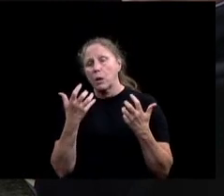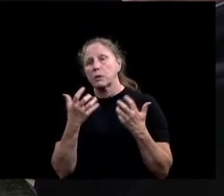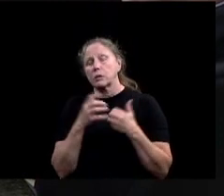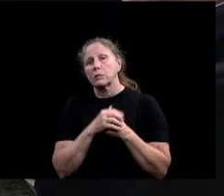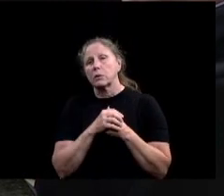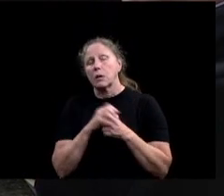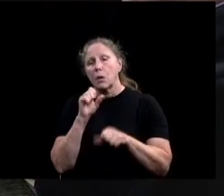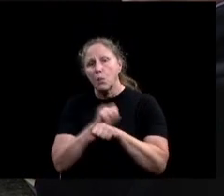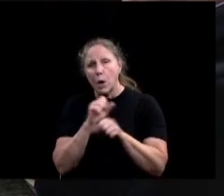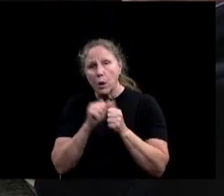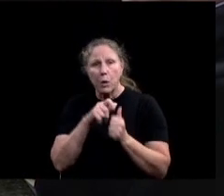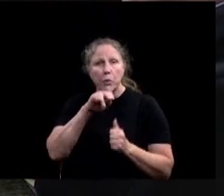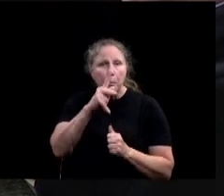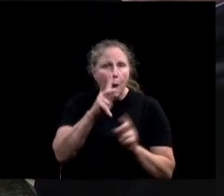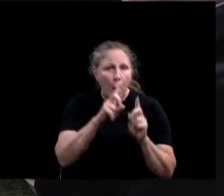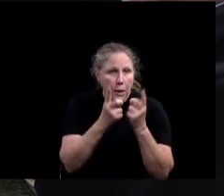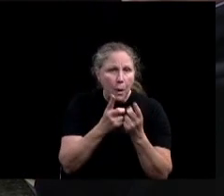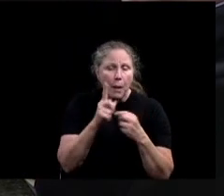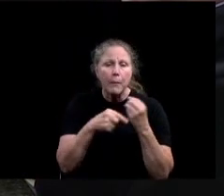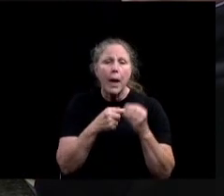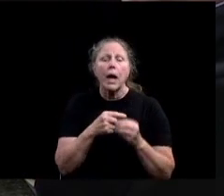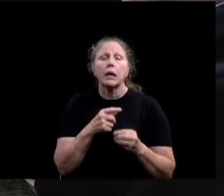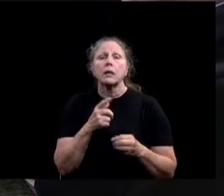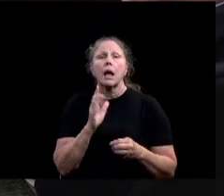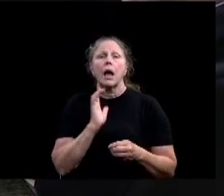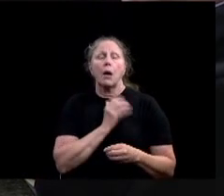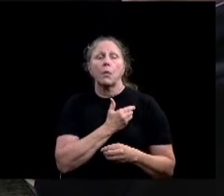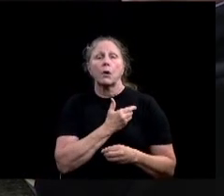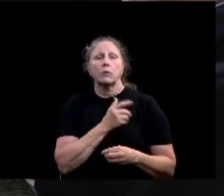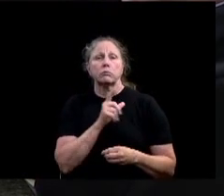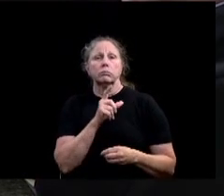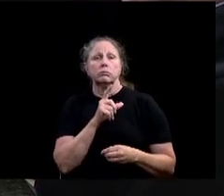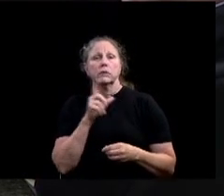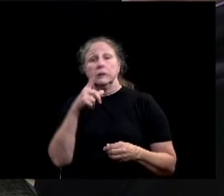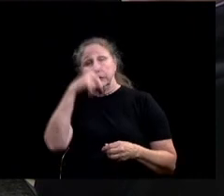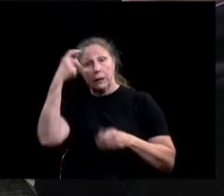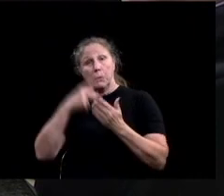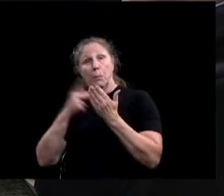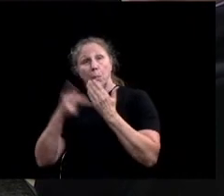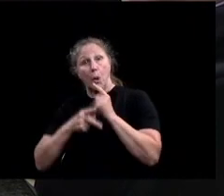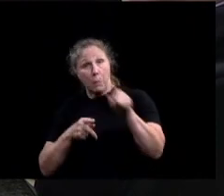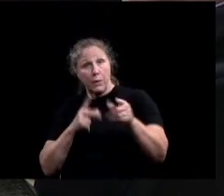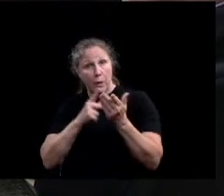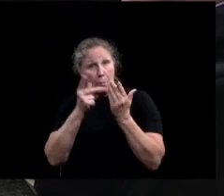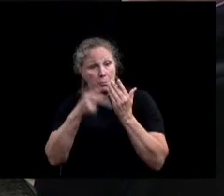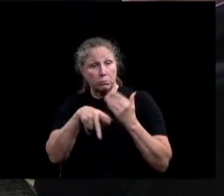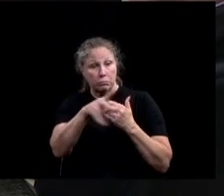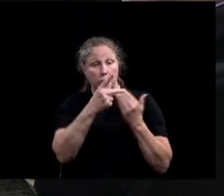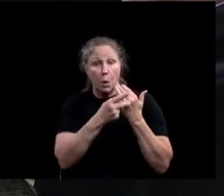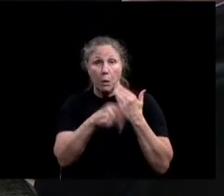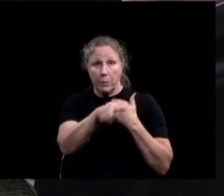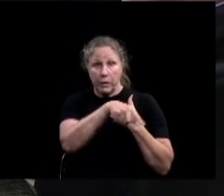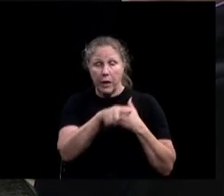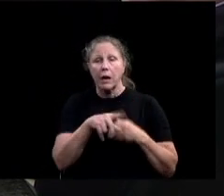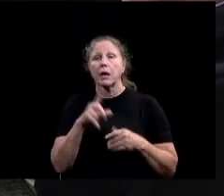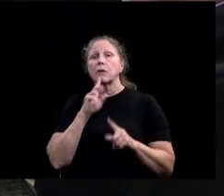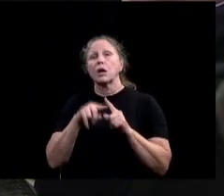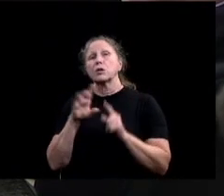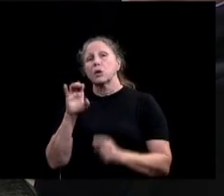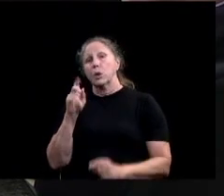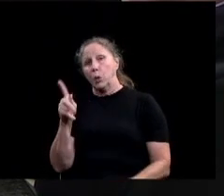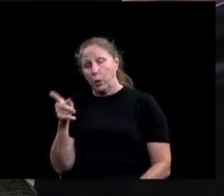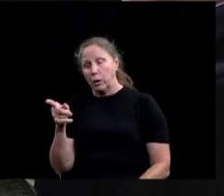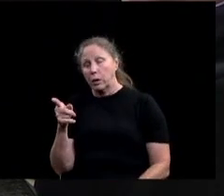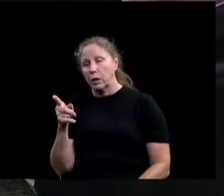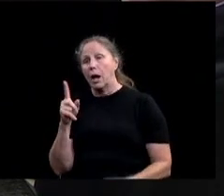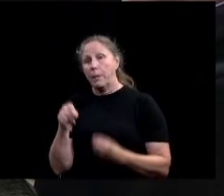our interim summer programs in the parks. I've talked to Director Jonathan Cook about that. Since we can't